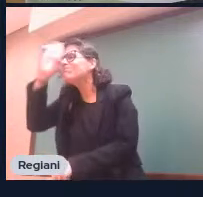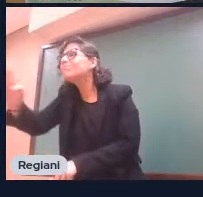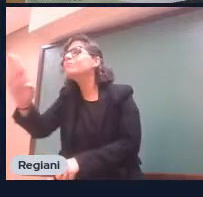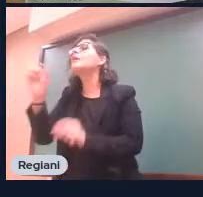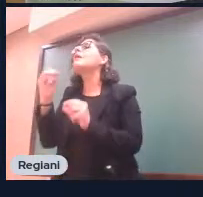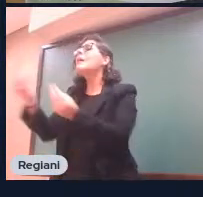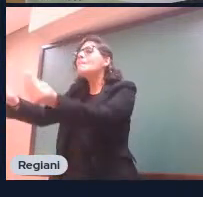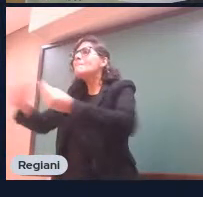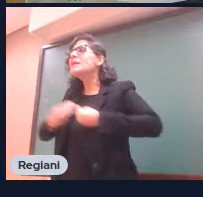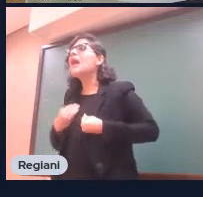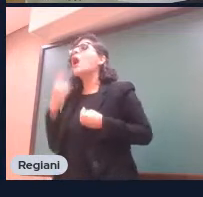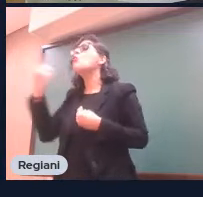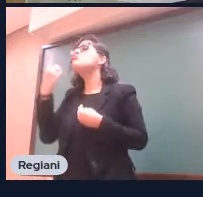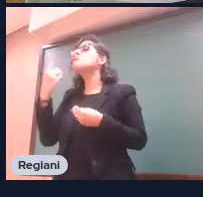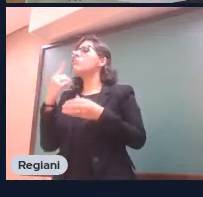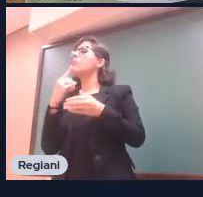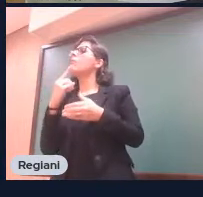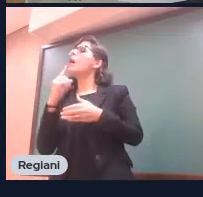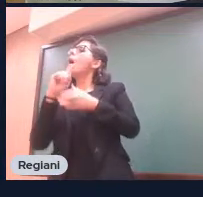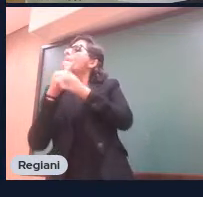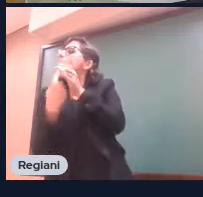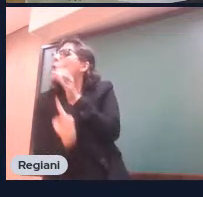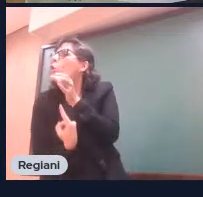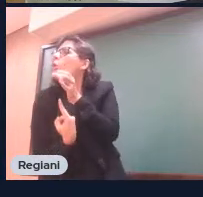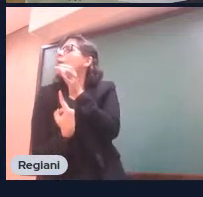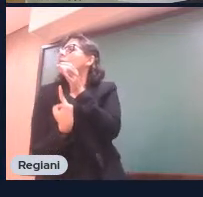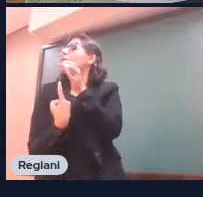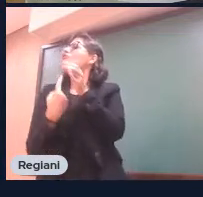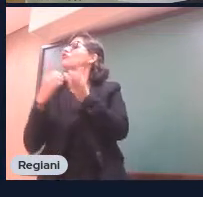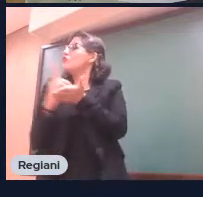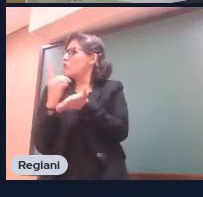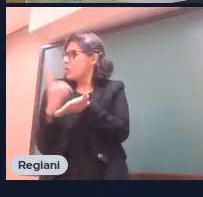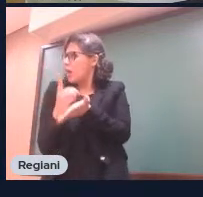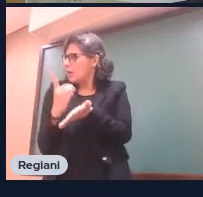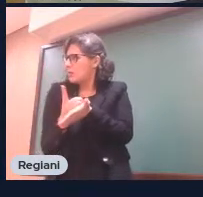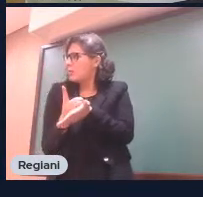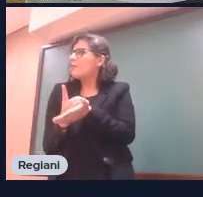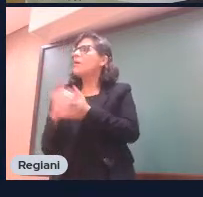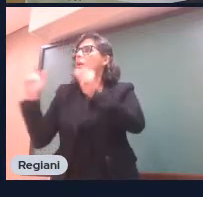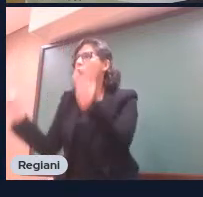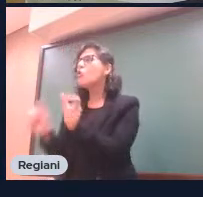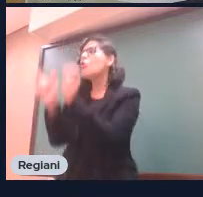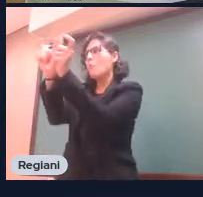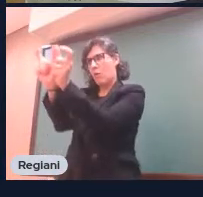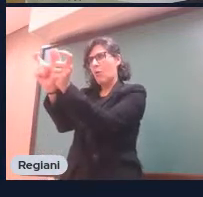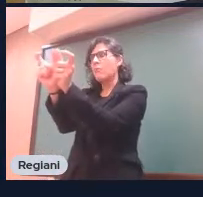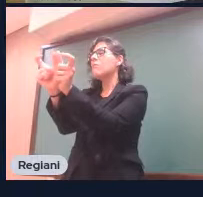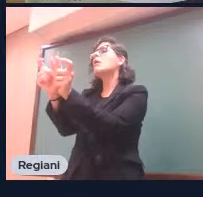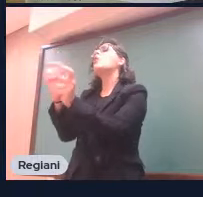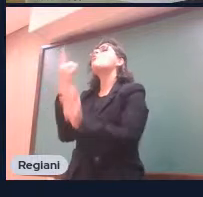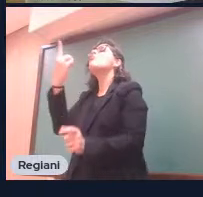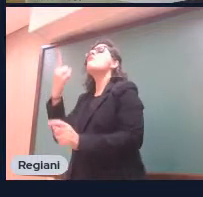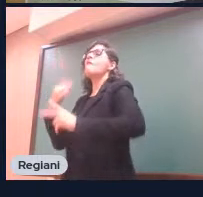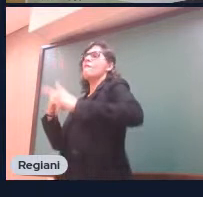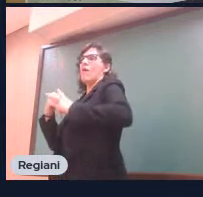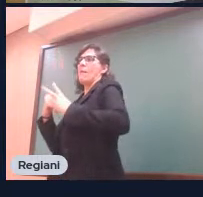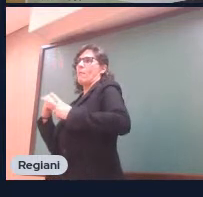monolingual dictionary entry, monolingual, so no more issues in the Colbert style for a verb,